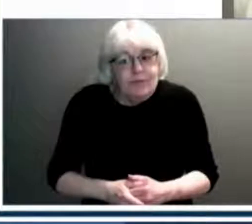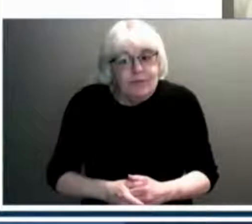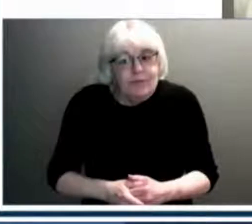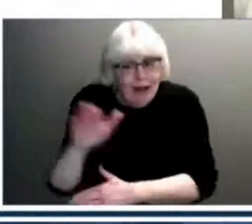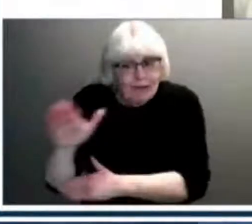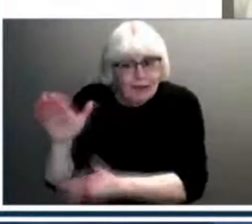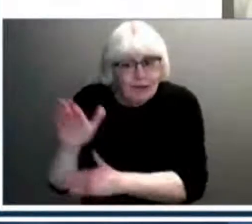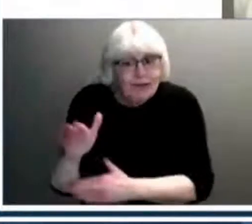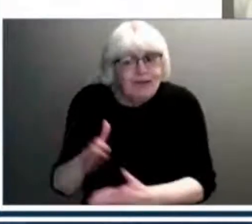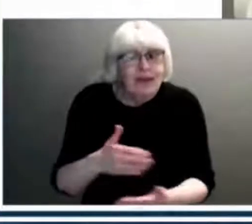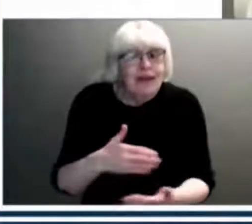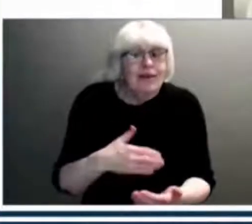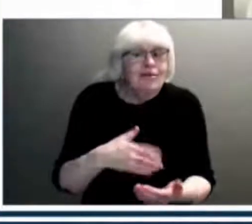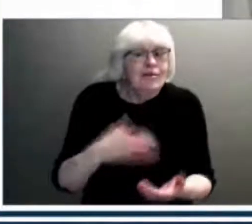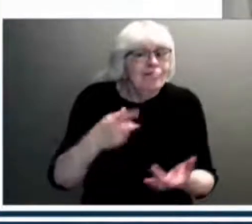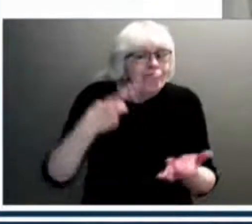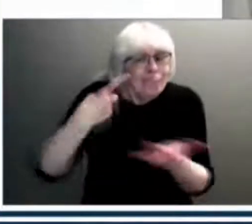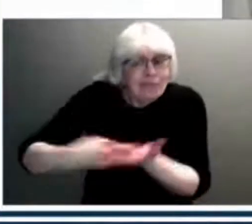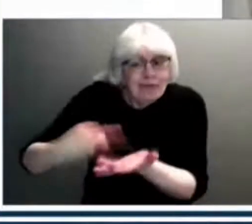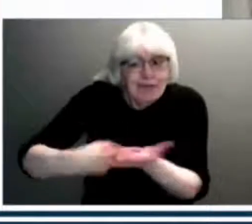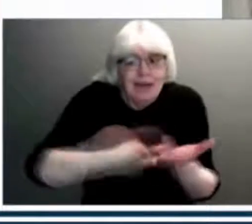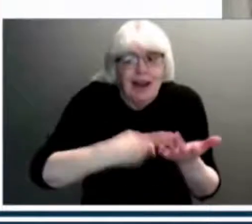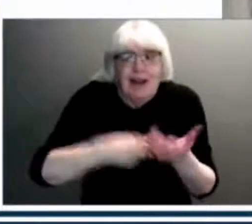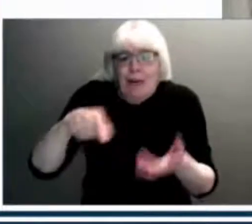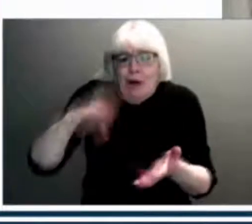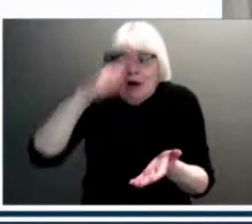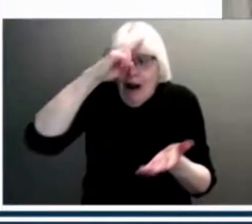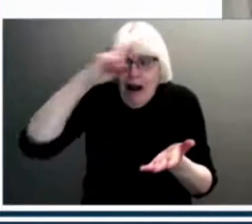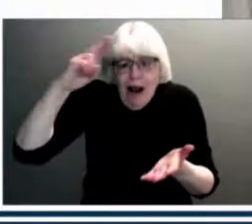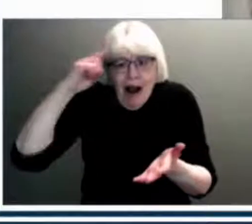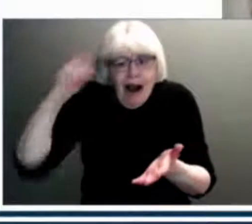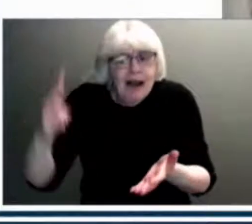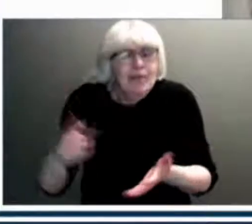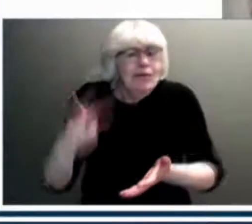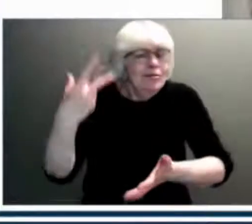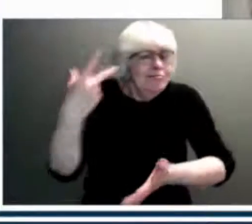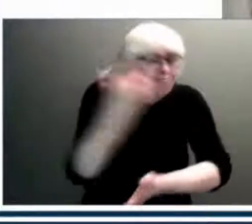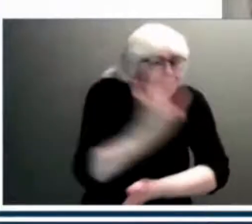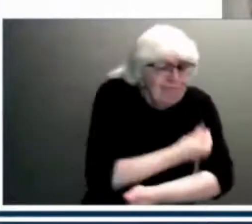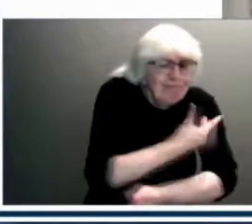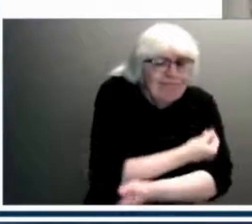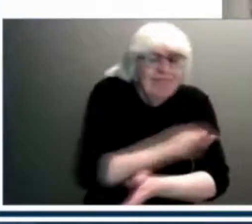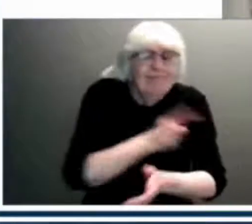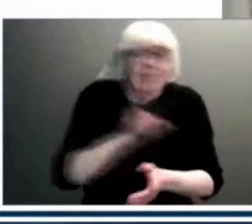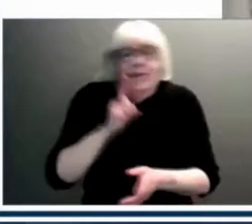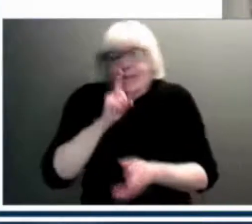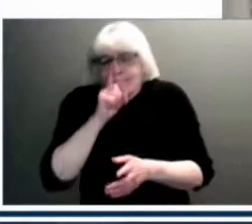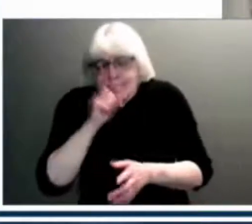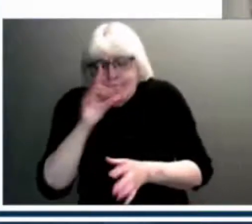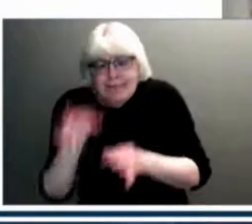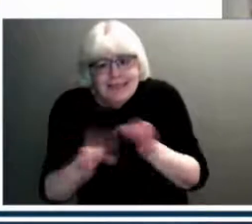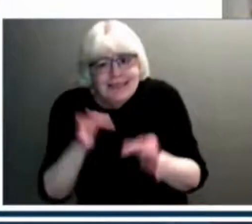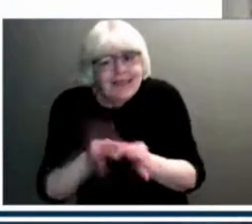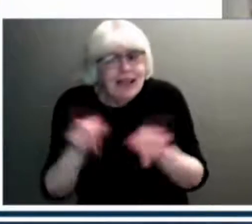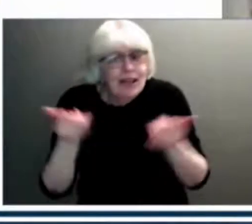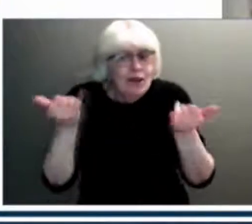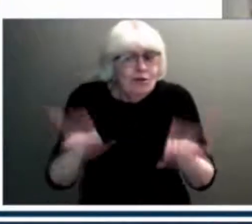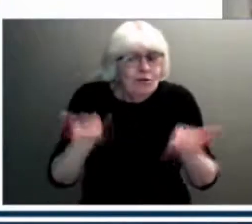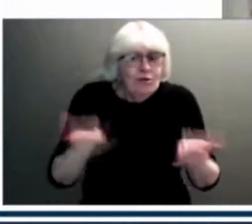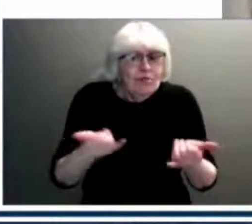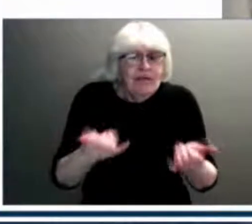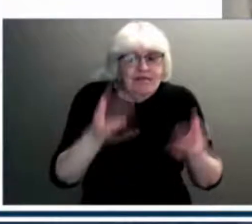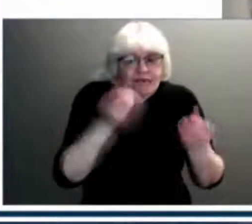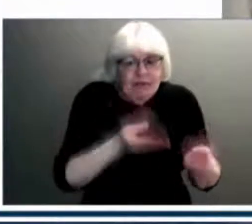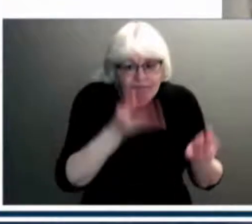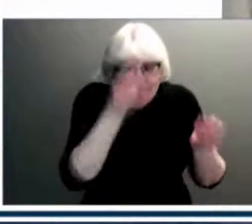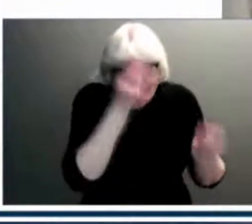the booster situation as well. So let's start with the hospitalizations. There are 60 Nova Scotians in hospital with admissions related